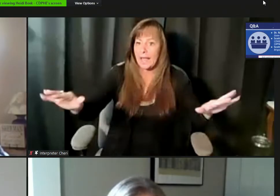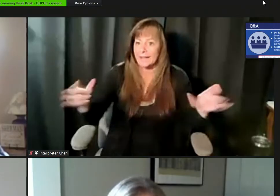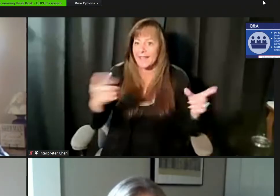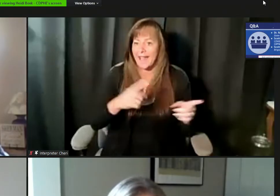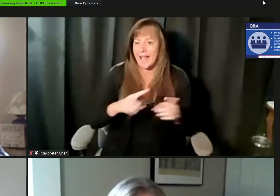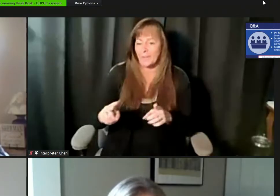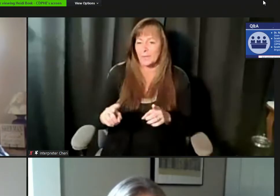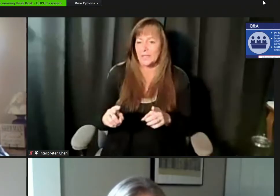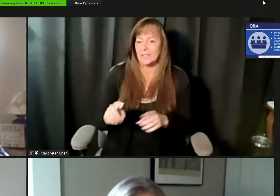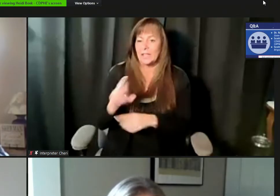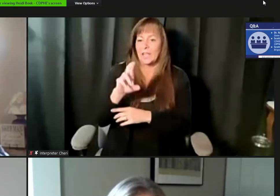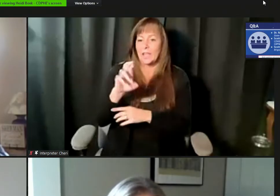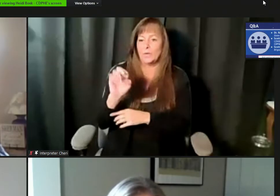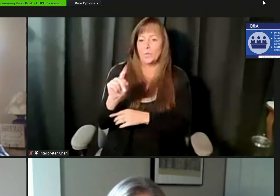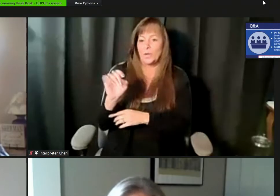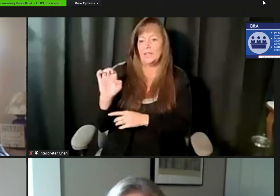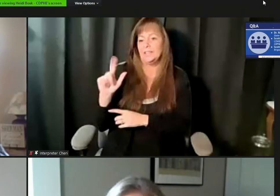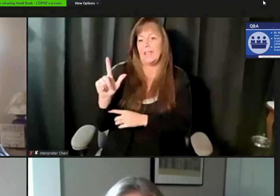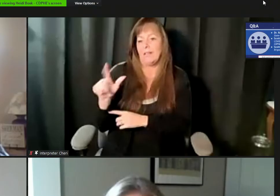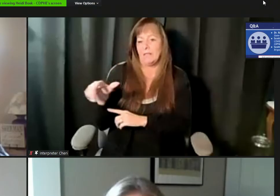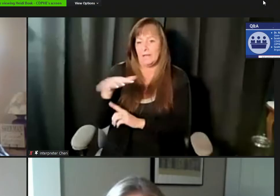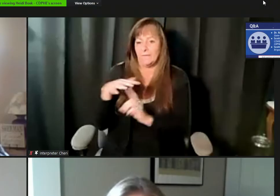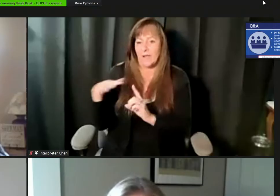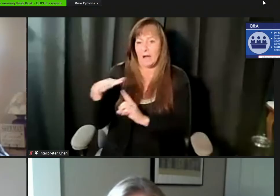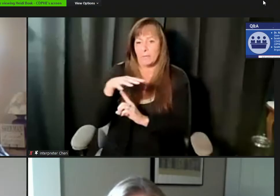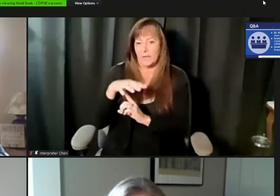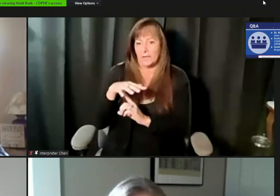retail environments?